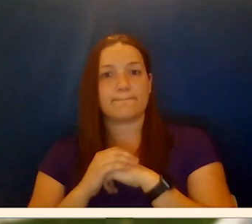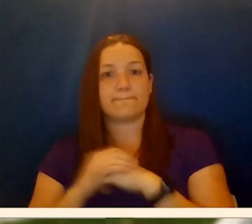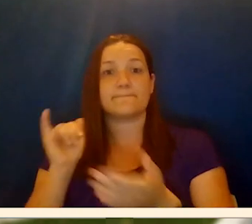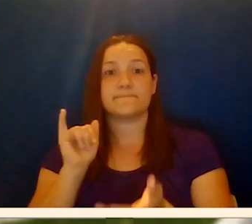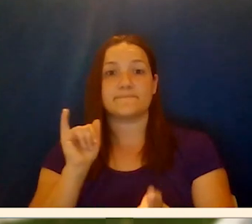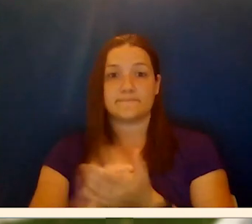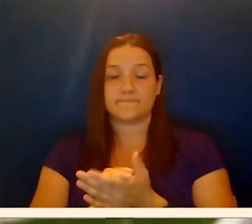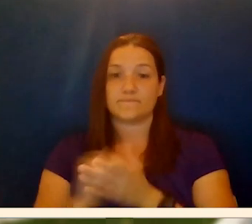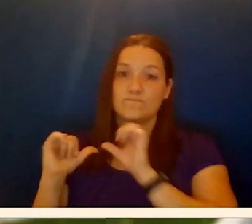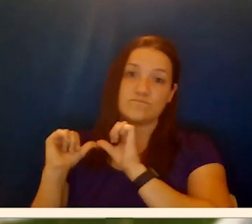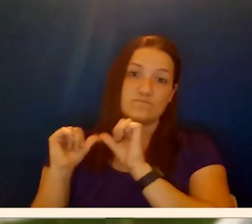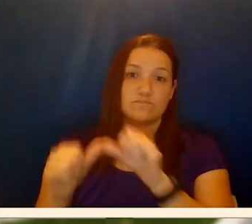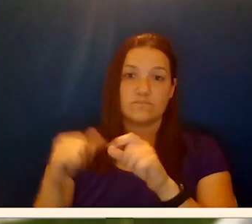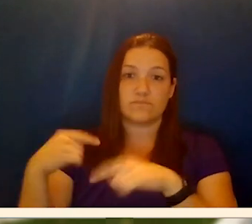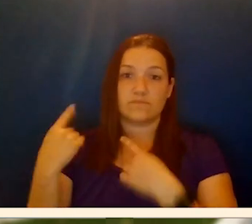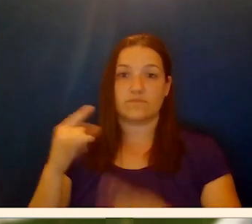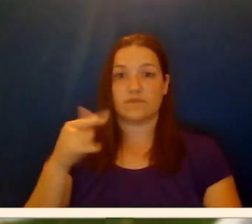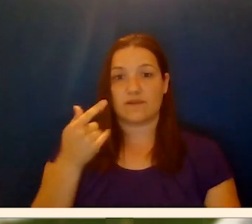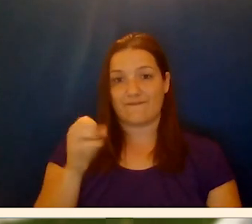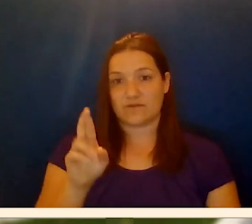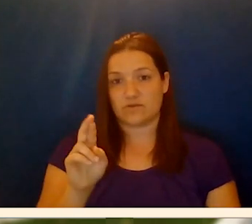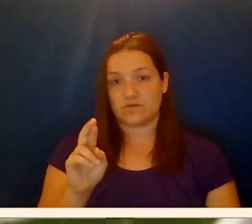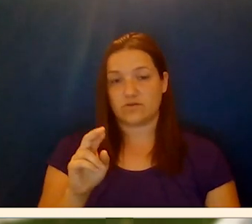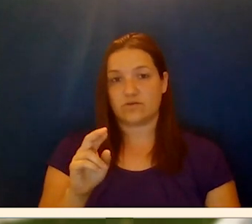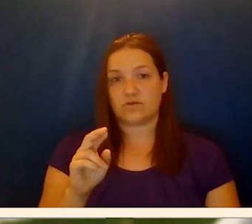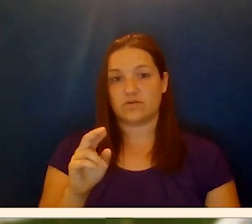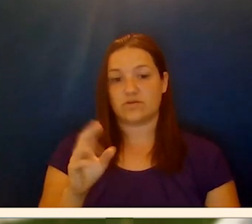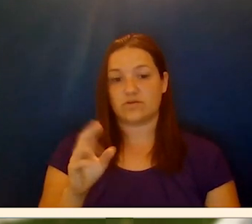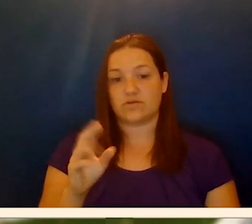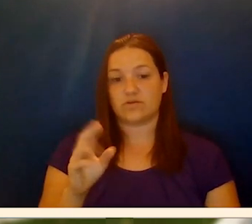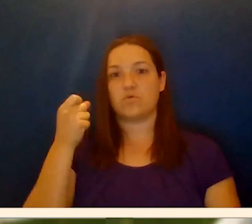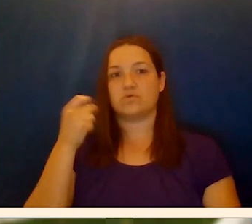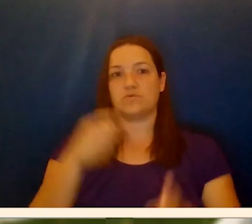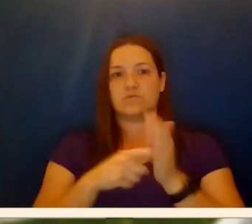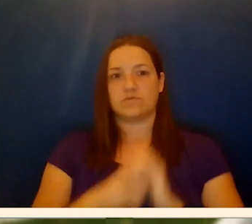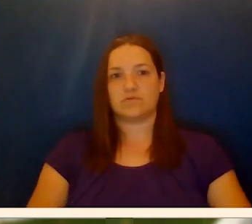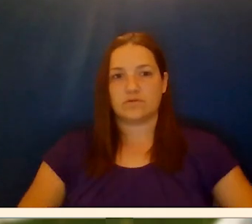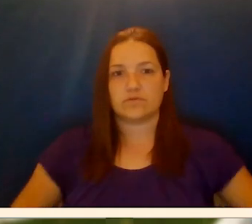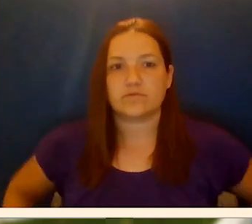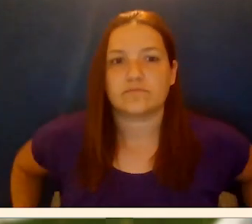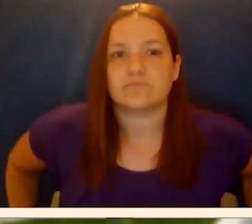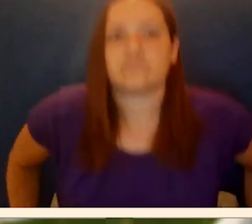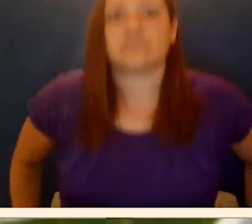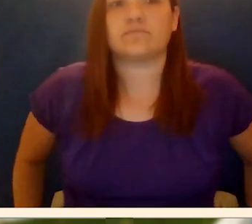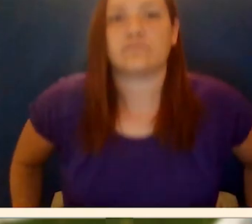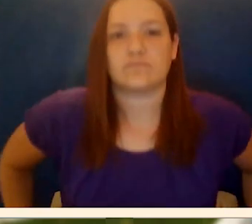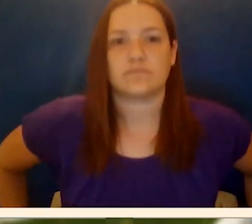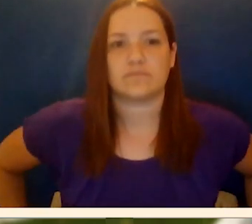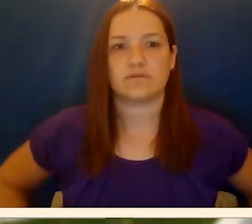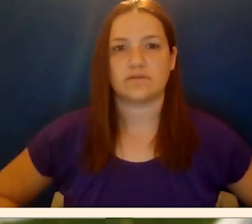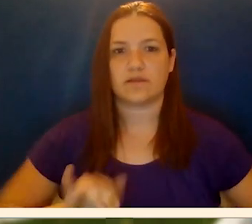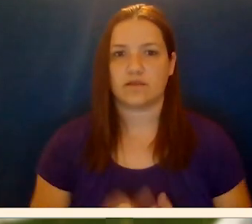finally rescinds that requirement. And that's a big financial burden for the hospital, the testing. It is. Just